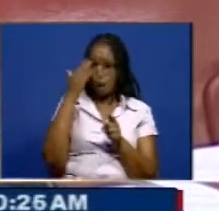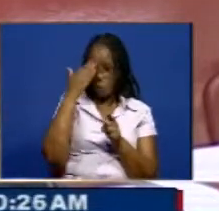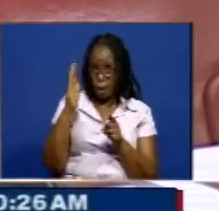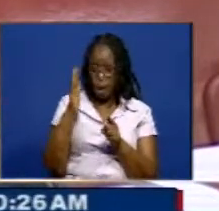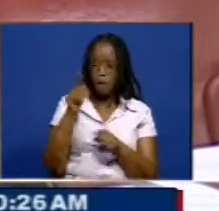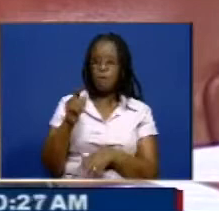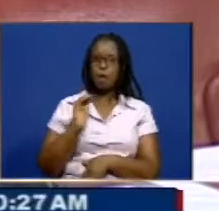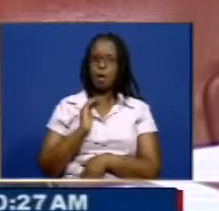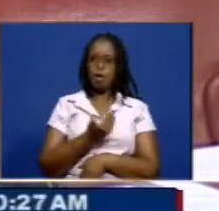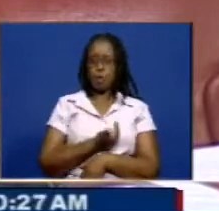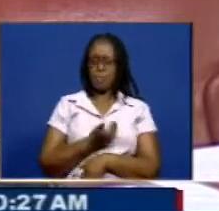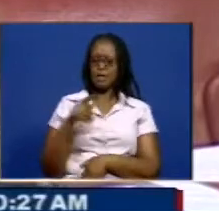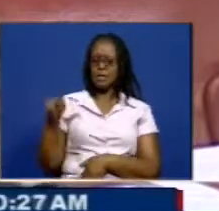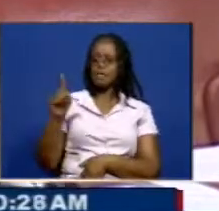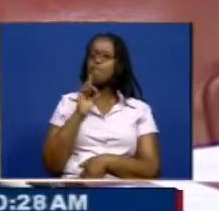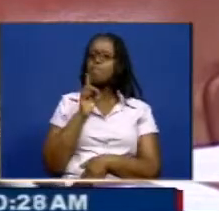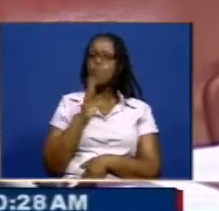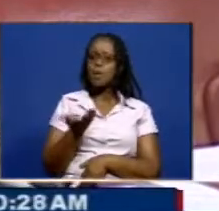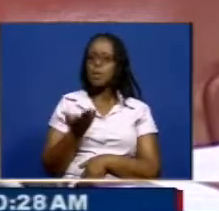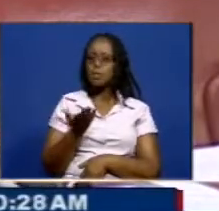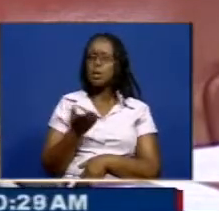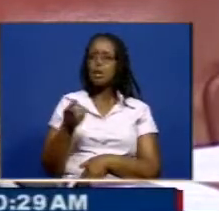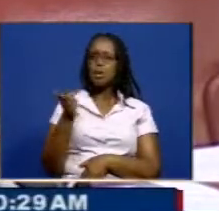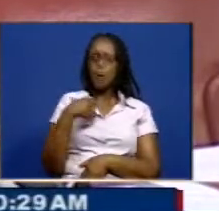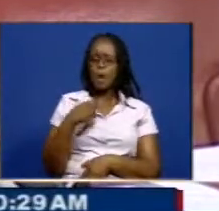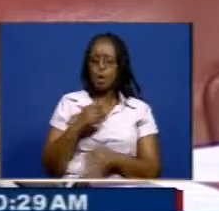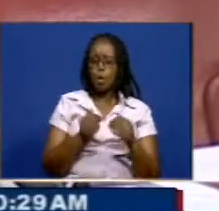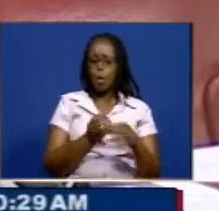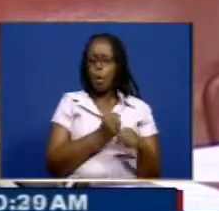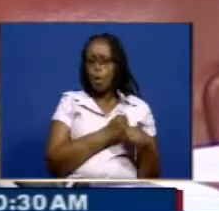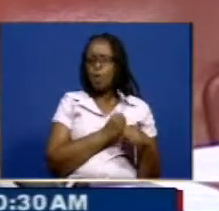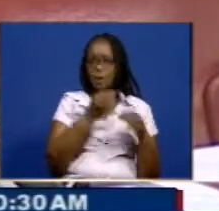committee has stated that it will reserve its decision.